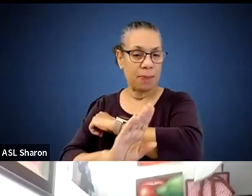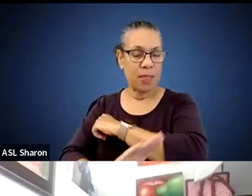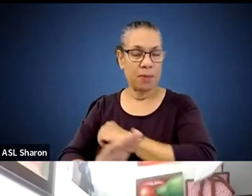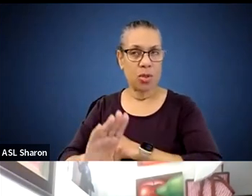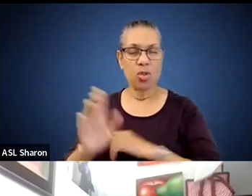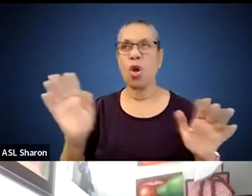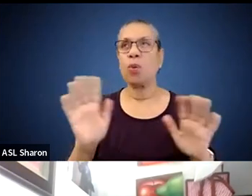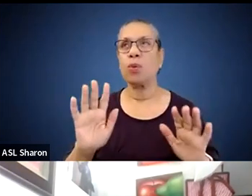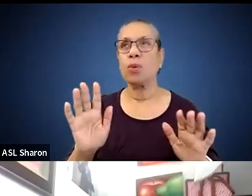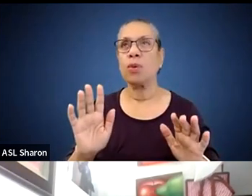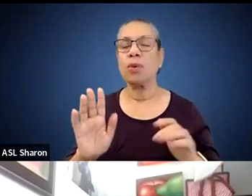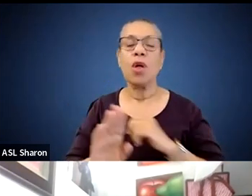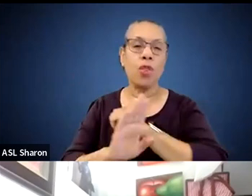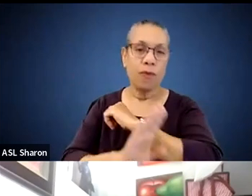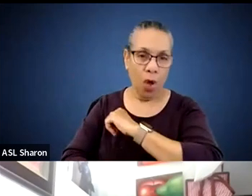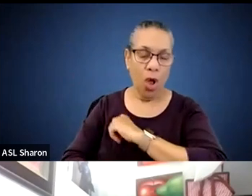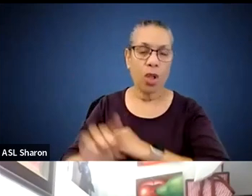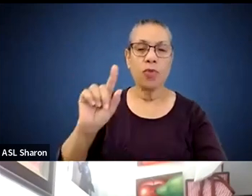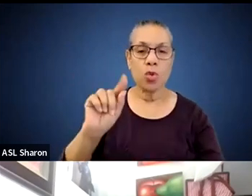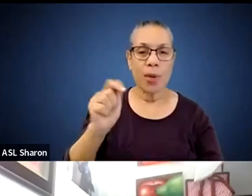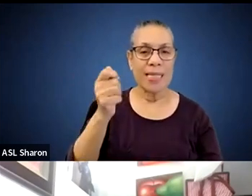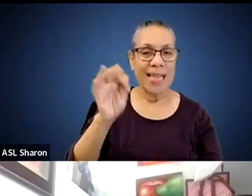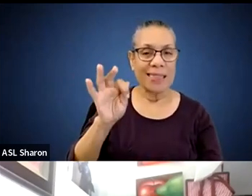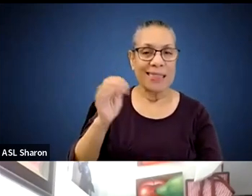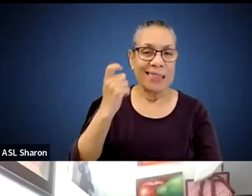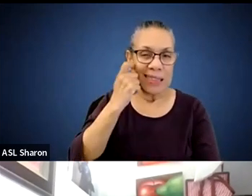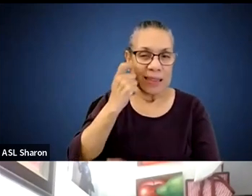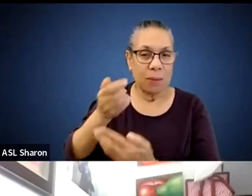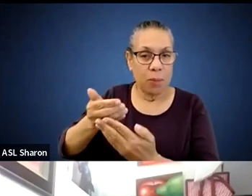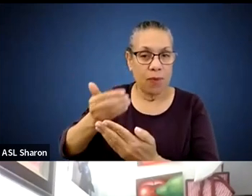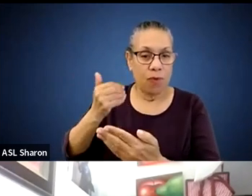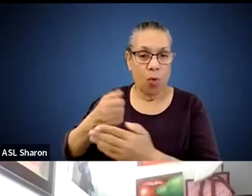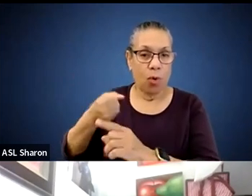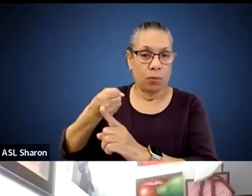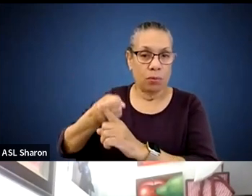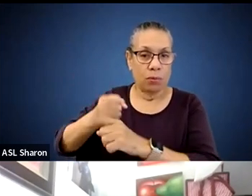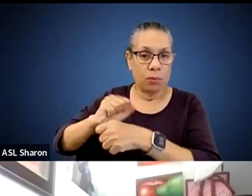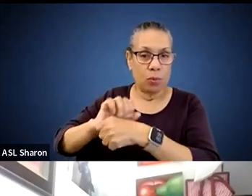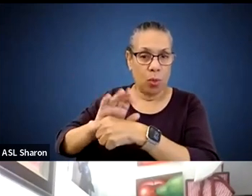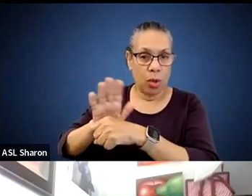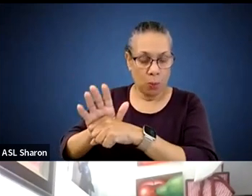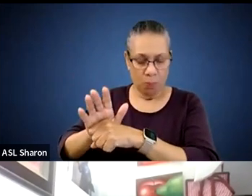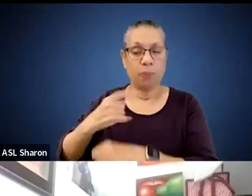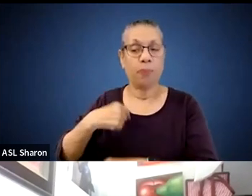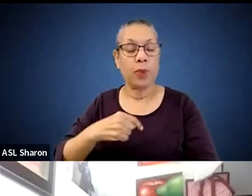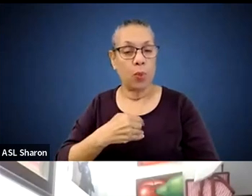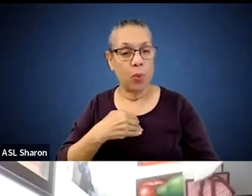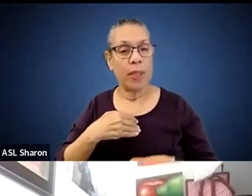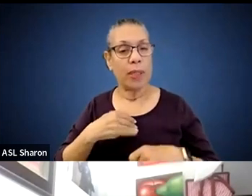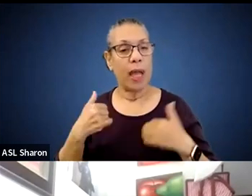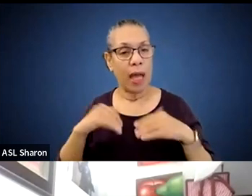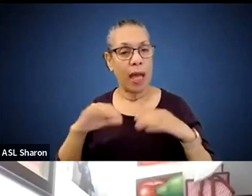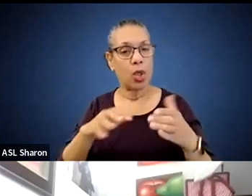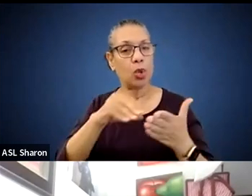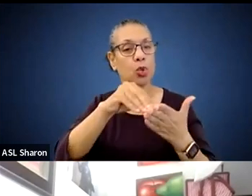excuse me the fall of 2019 before the onset of the pandemic we actually did um organize a uh